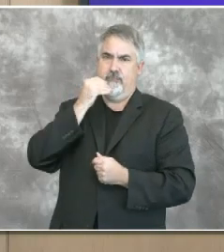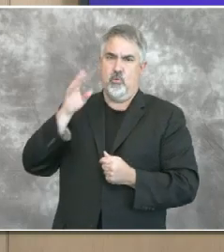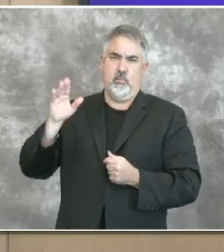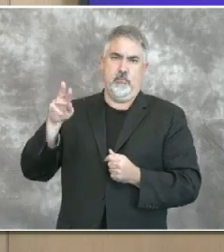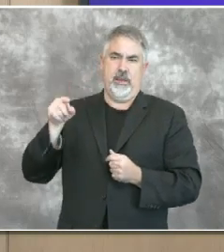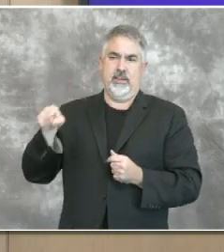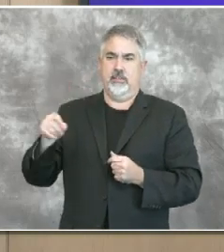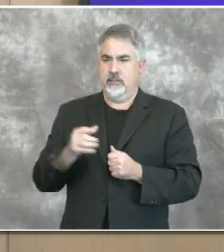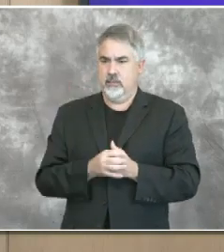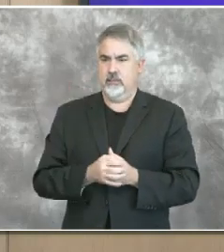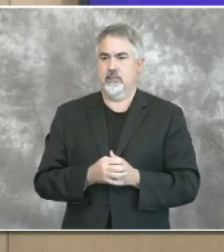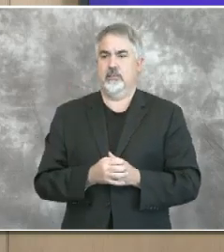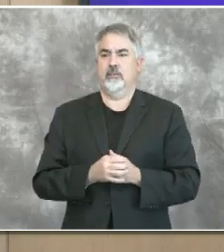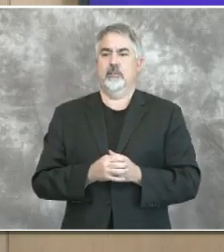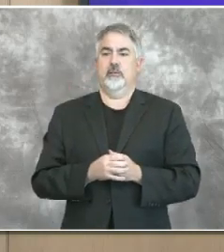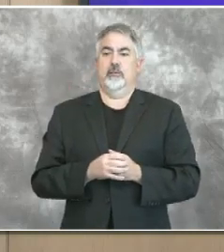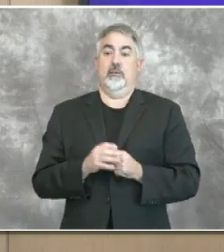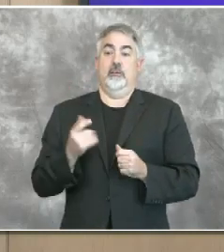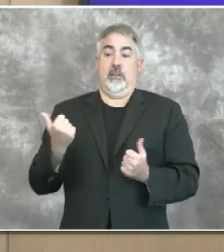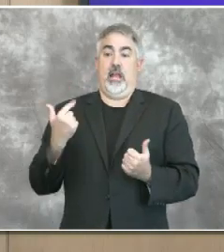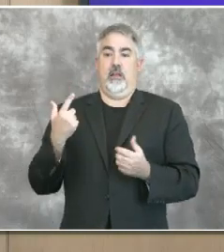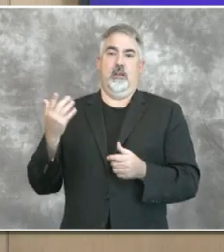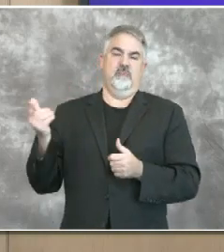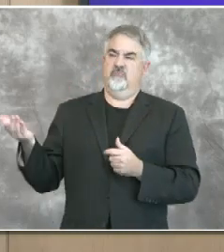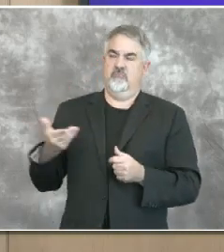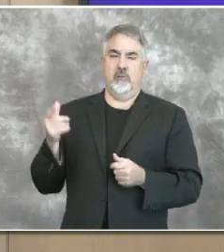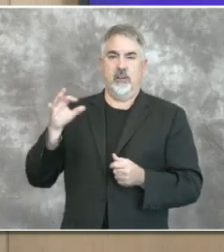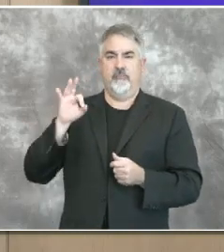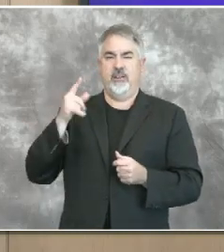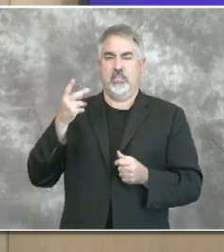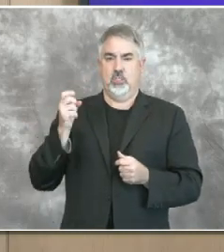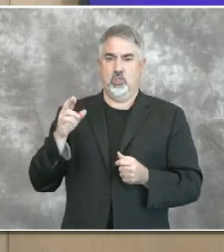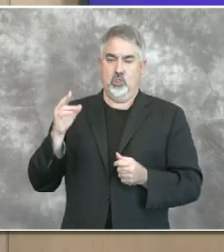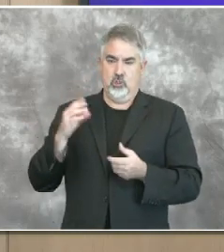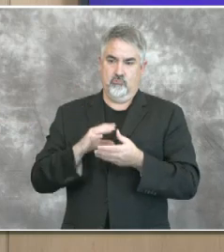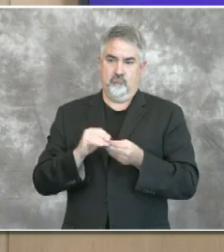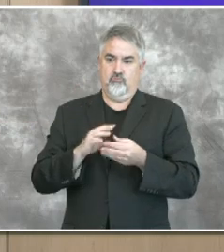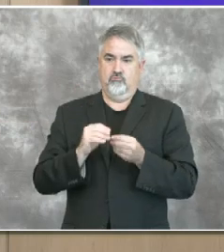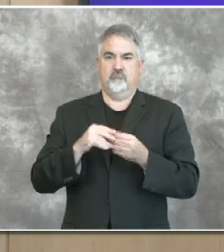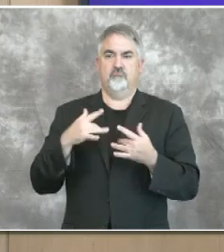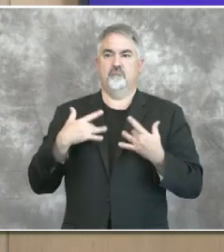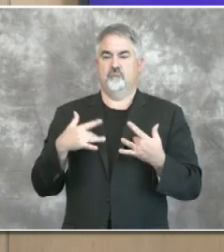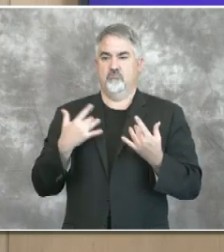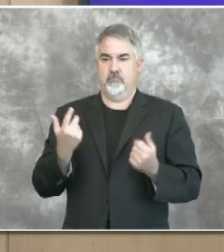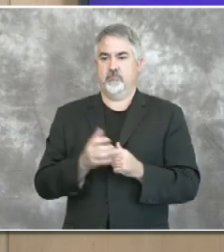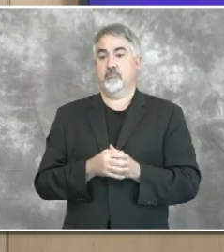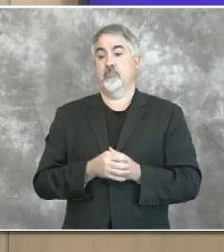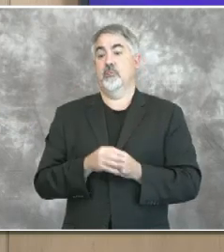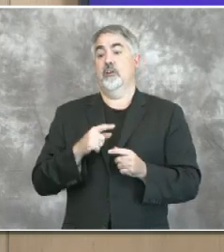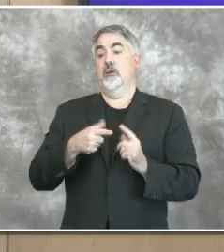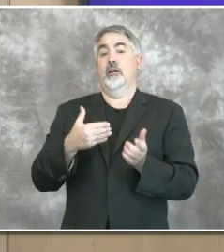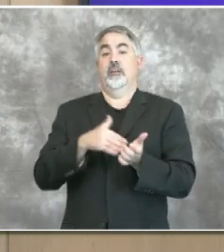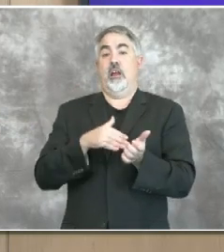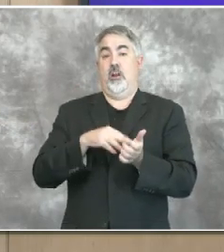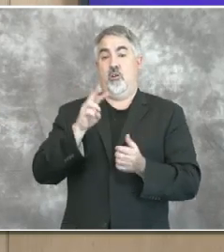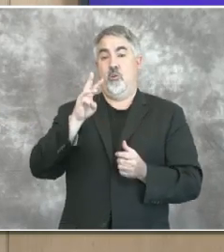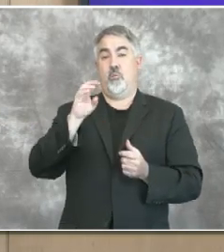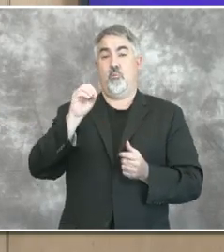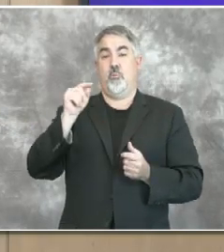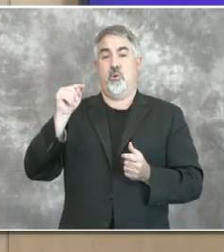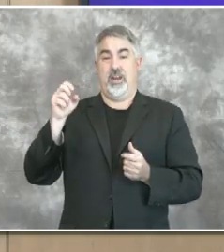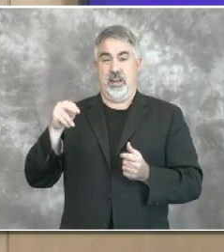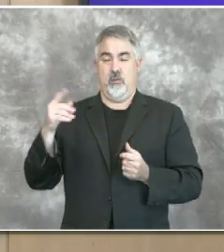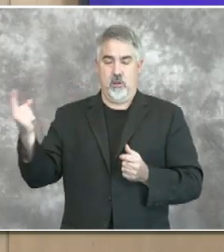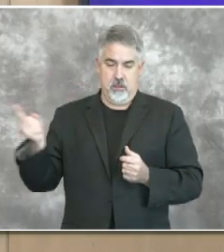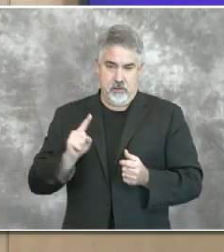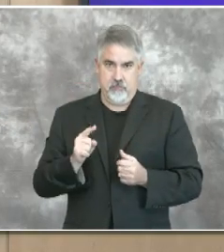us an update on the numbers, followed by Dr. Wilma Wooten, our Public Health Officer, who will give us the latest medical updates. Thank